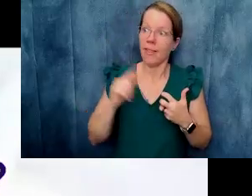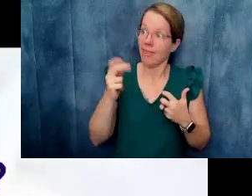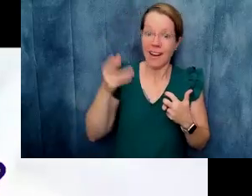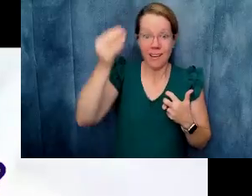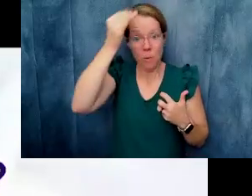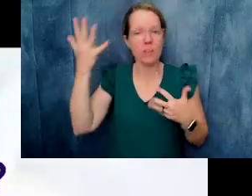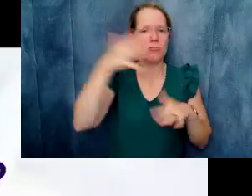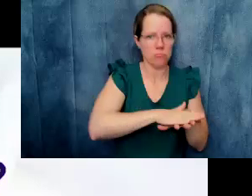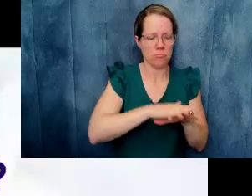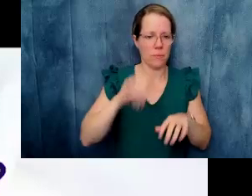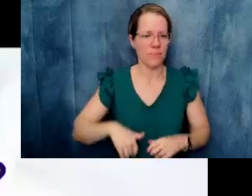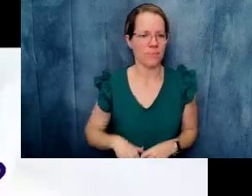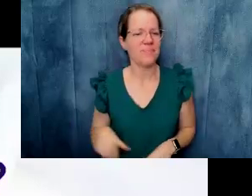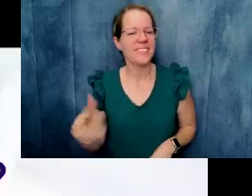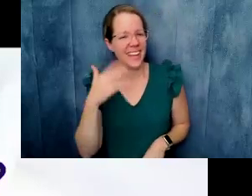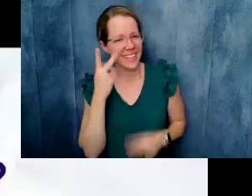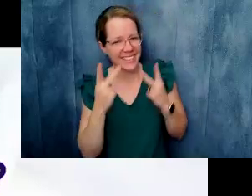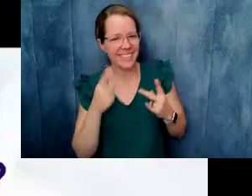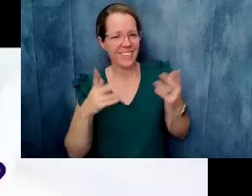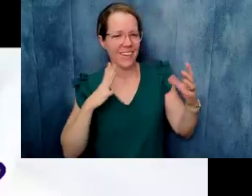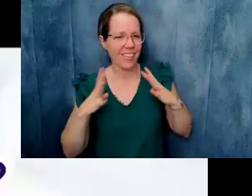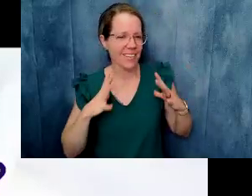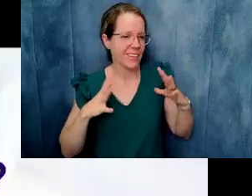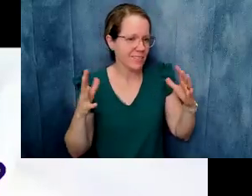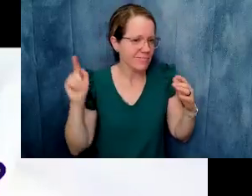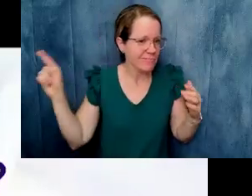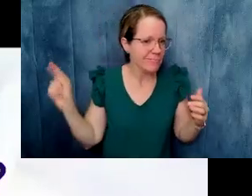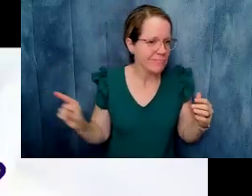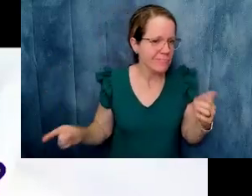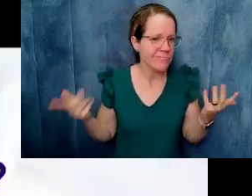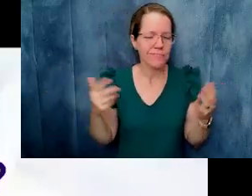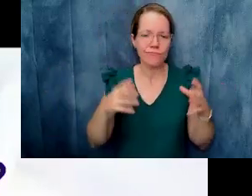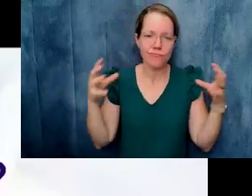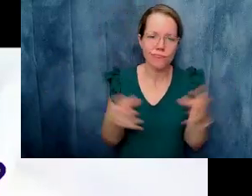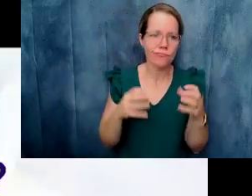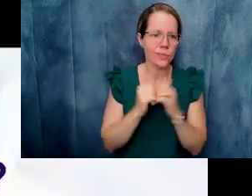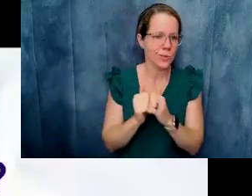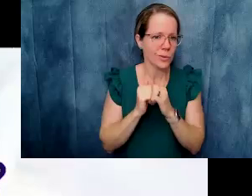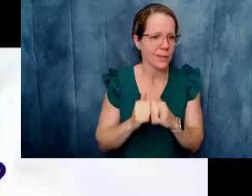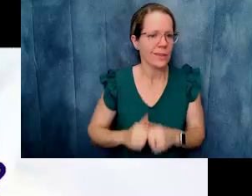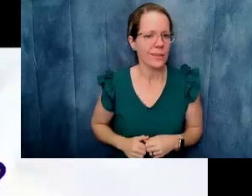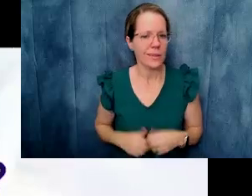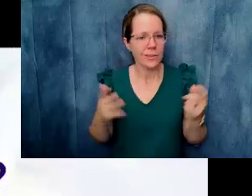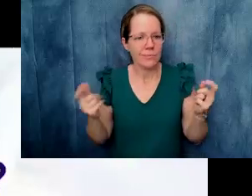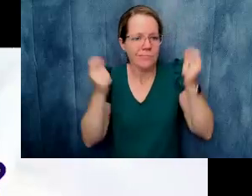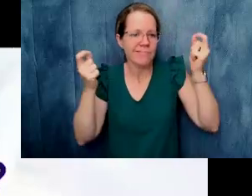Thank you. A lot of people are putting holidays down, just being together, gift giving, being able to show and give, be joyful.